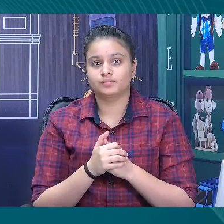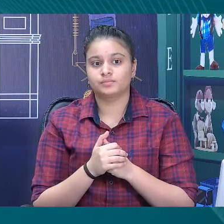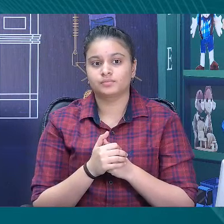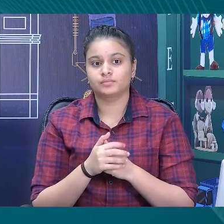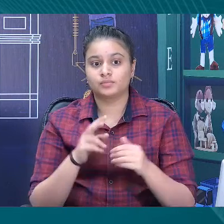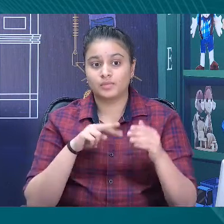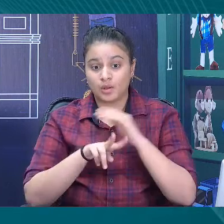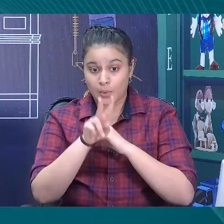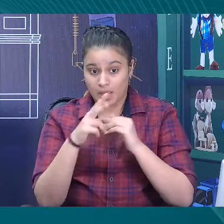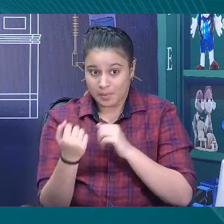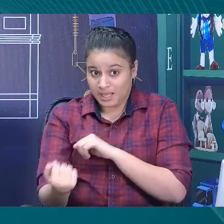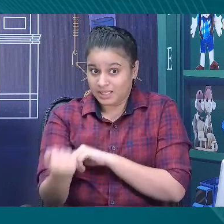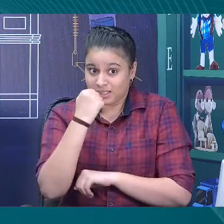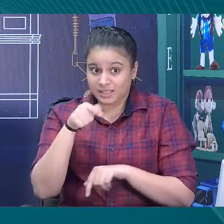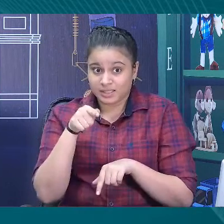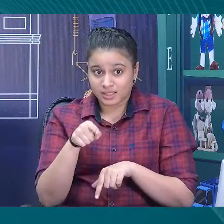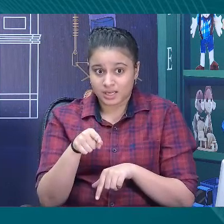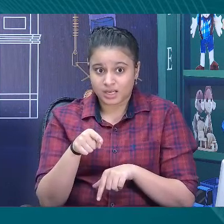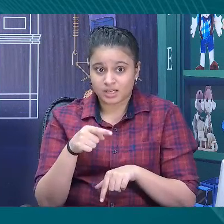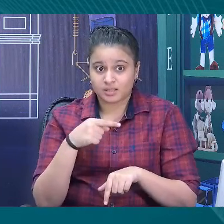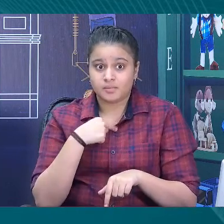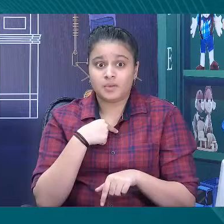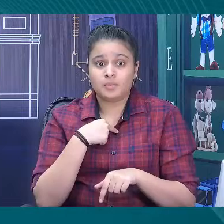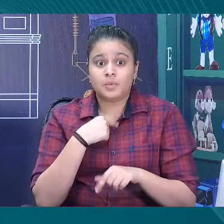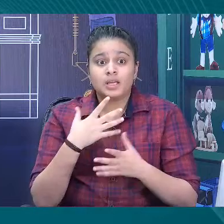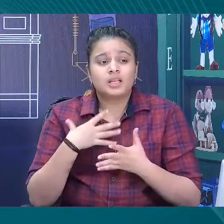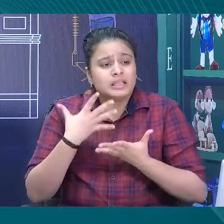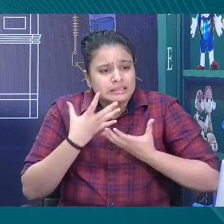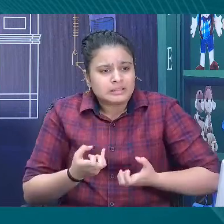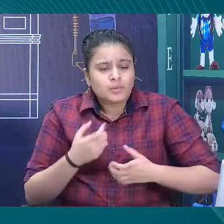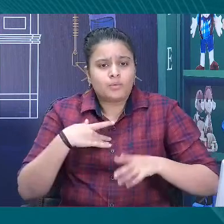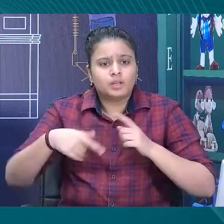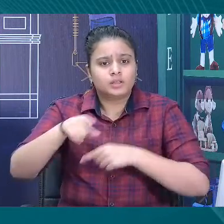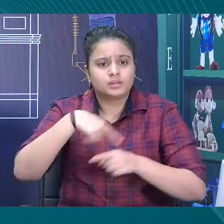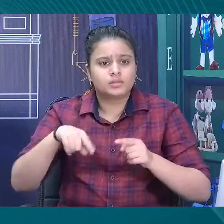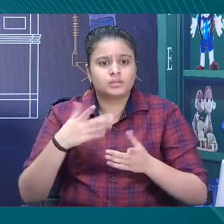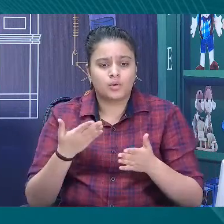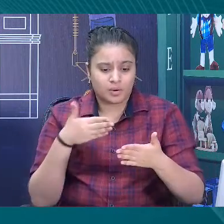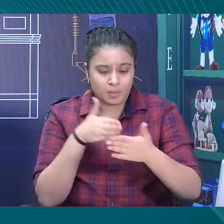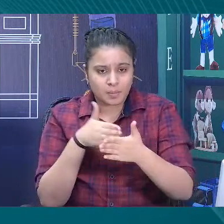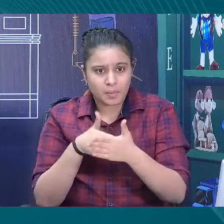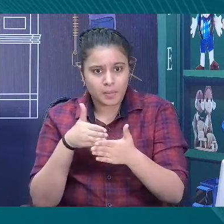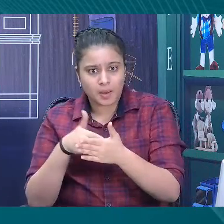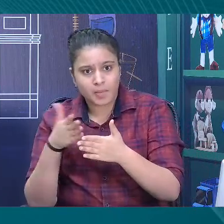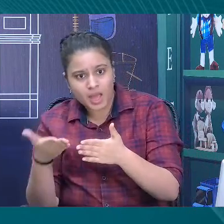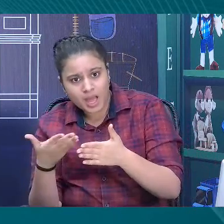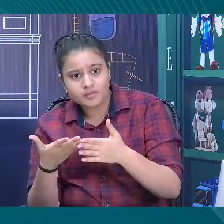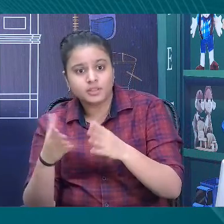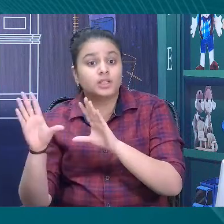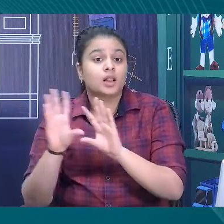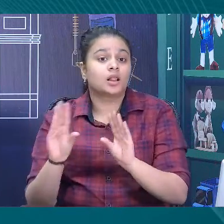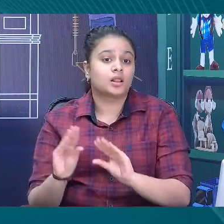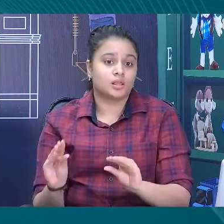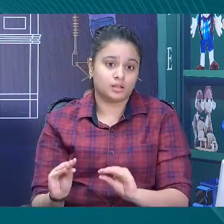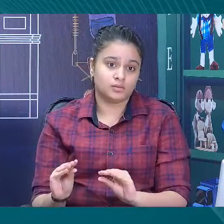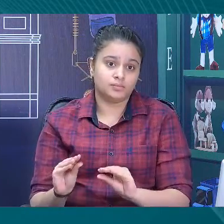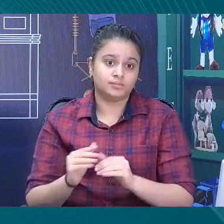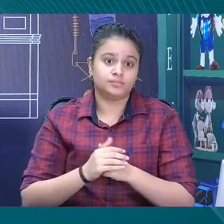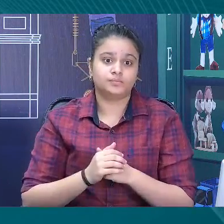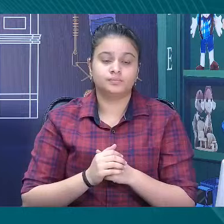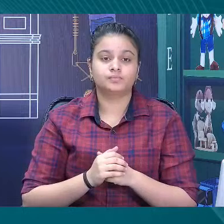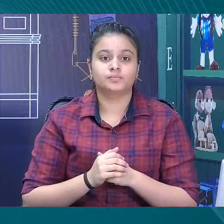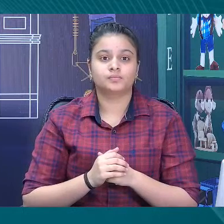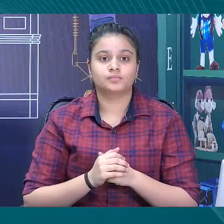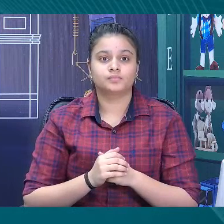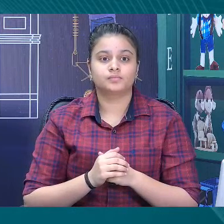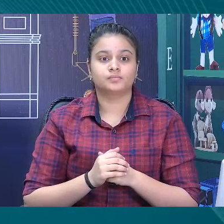a strength that we need to capture rather than some hurdle that we have to only overcome all the time. Right. You know?